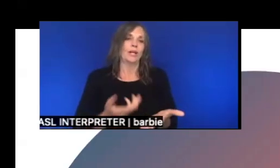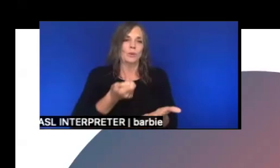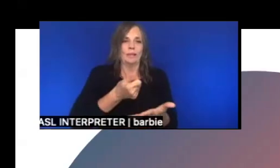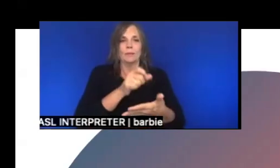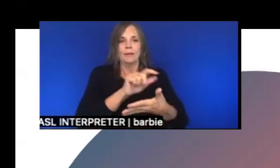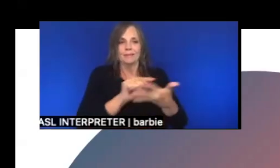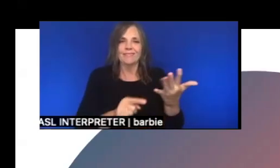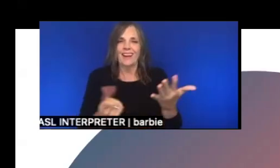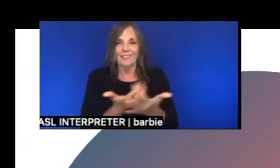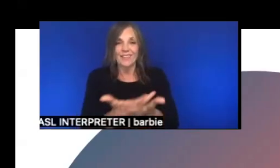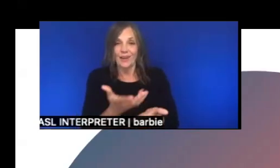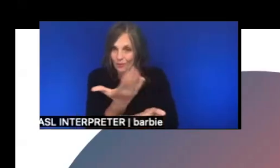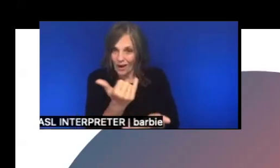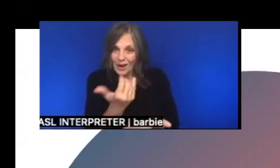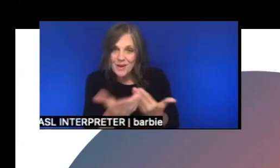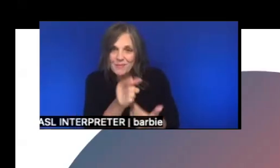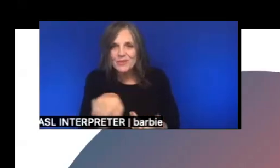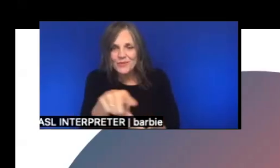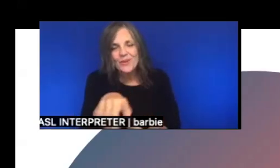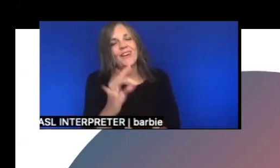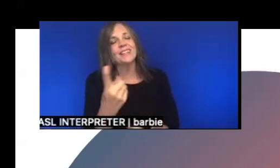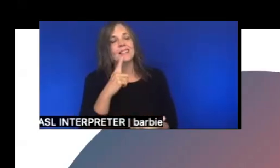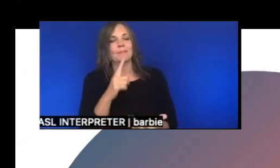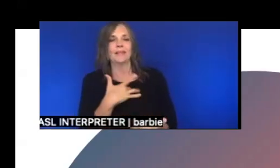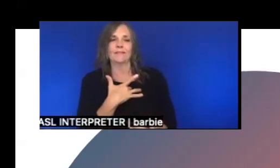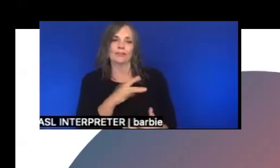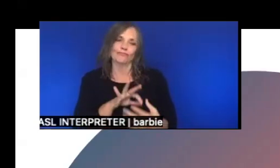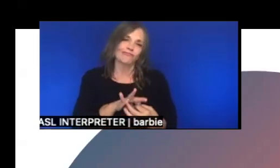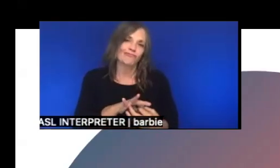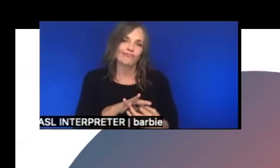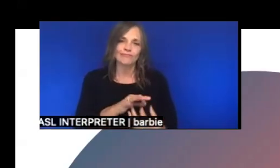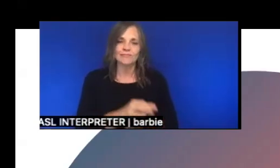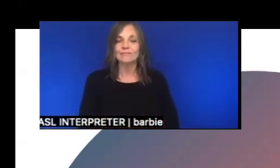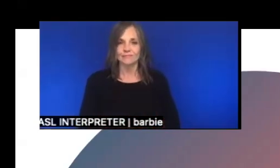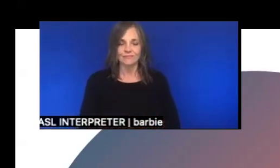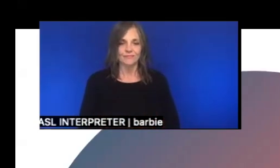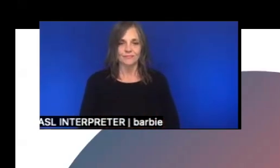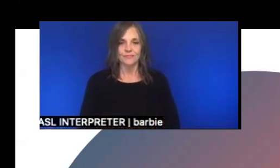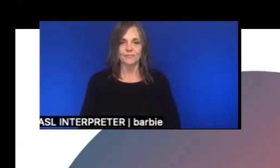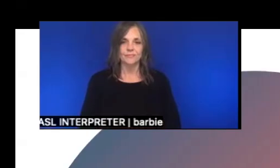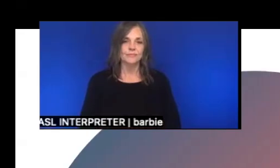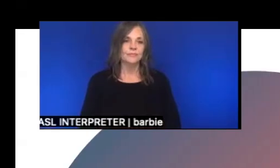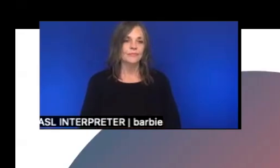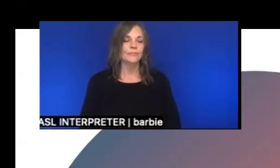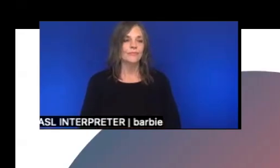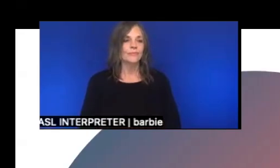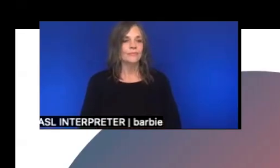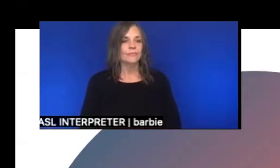so maybe you will find something that touches your soul. So for further reading, watching, and